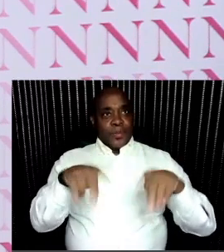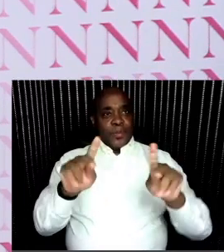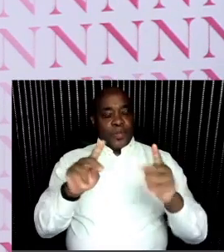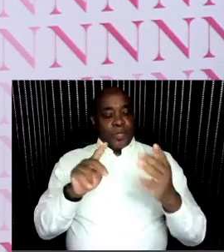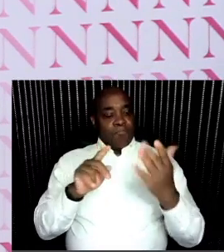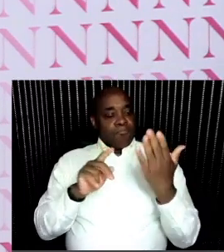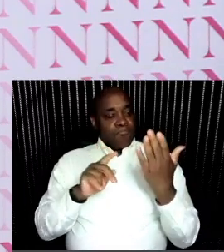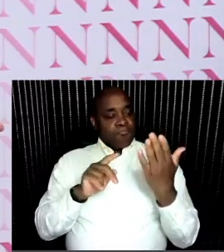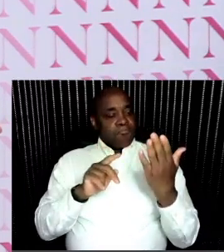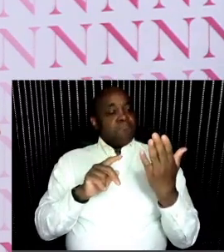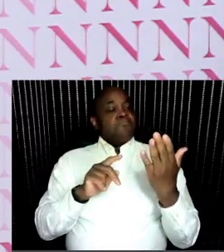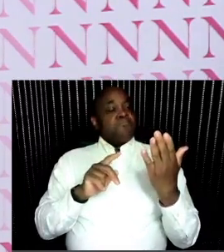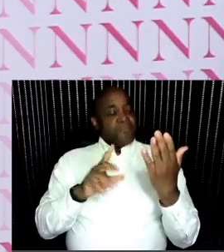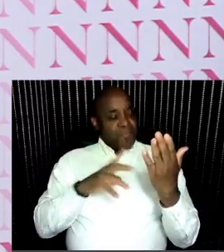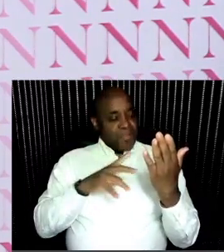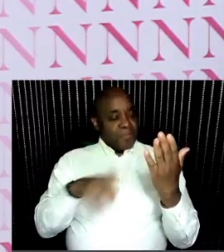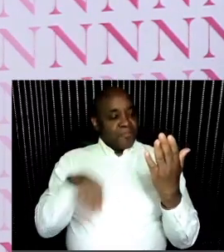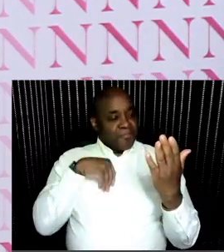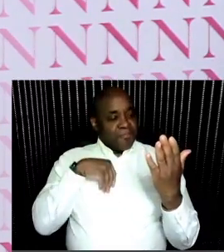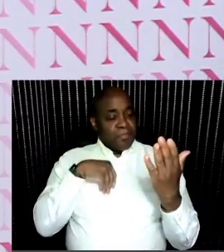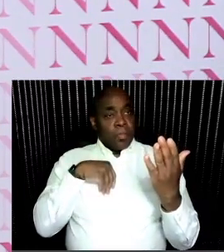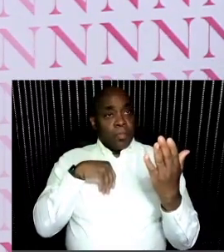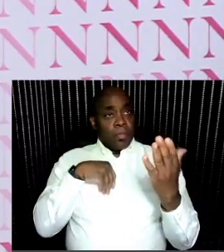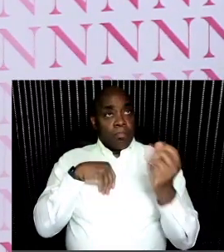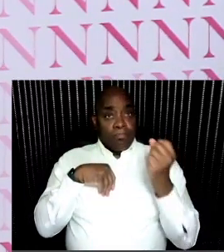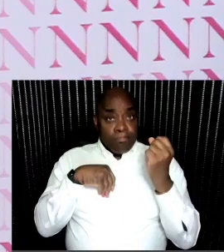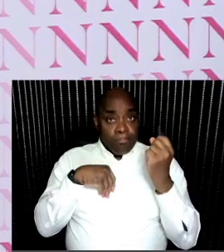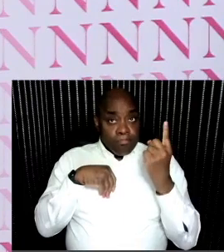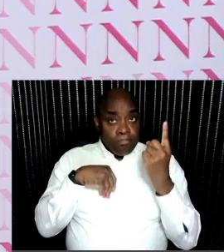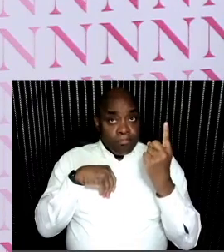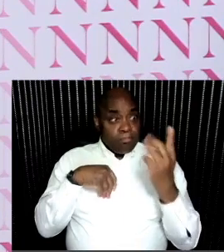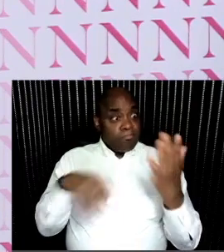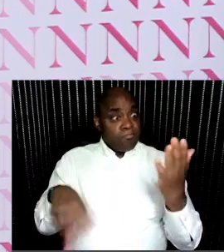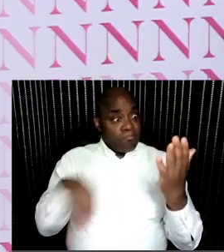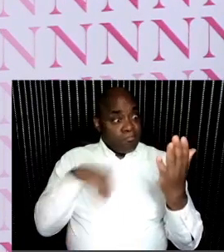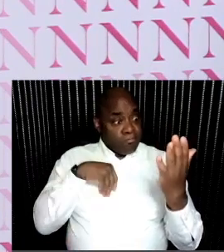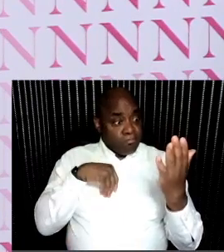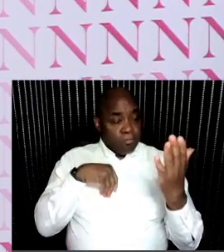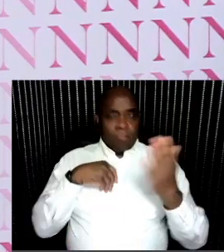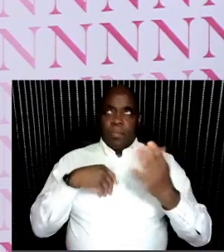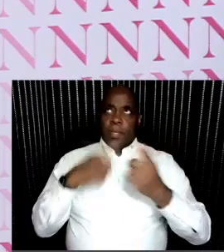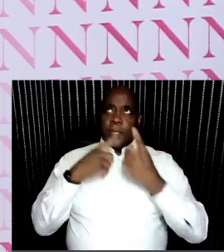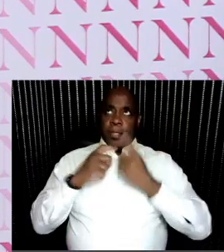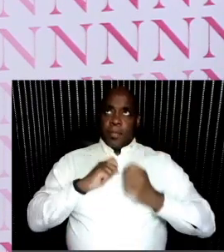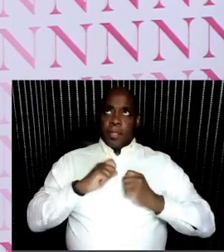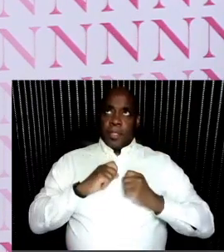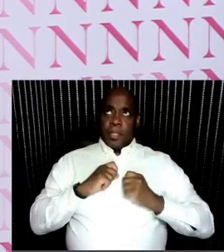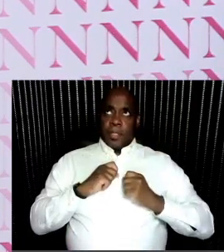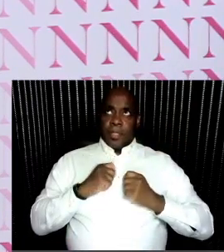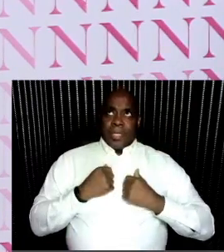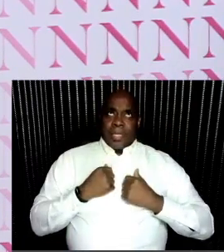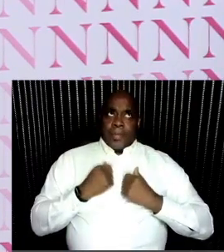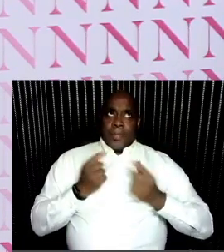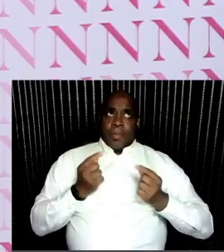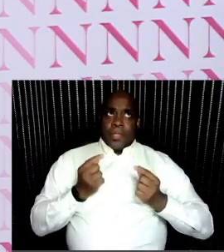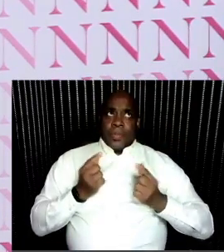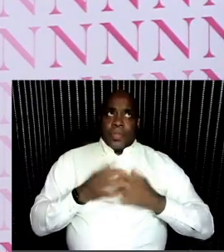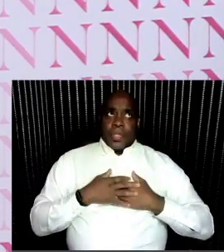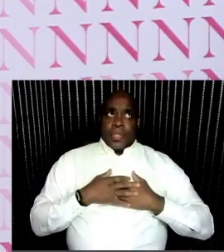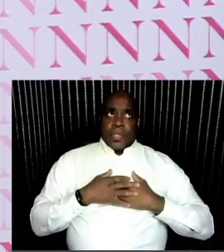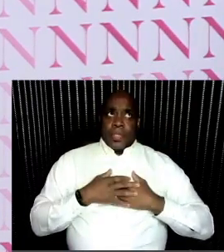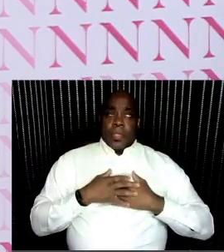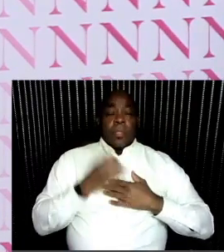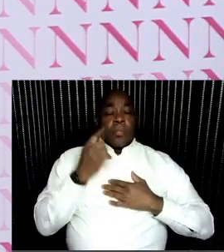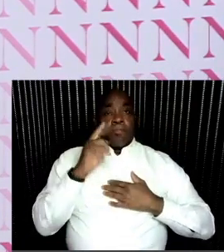it. But when I did that, I had to ask myself, once again, what exactly am I doing? At the time, I